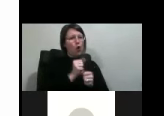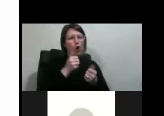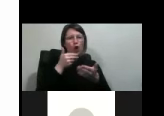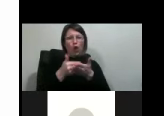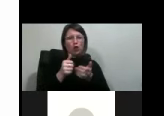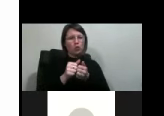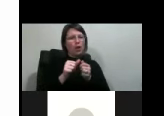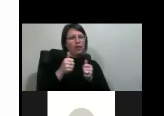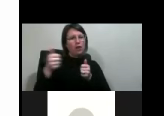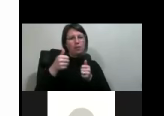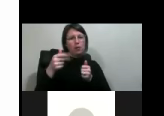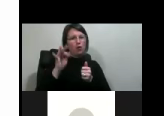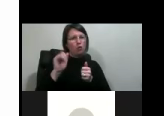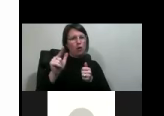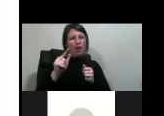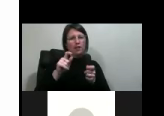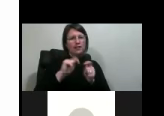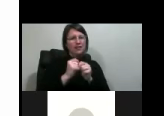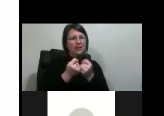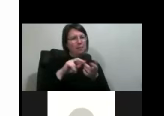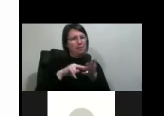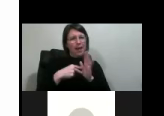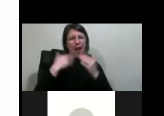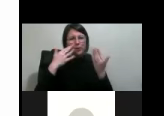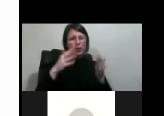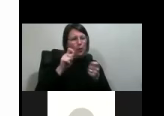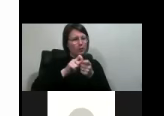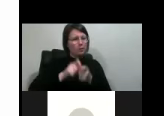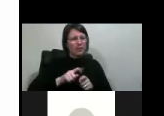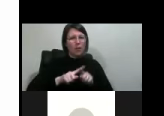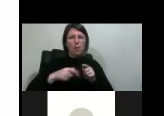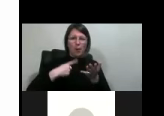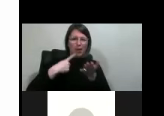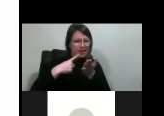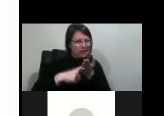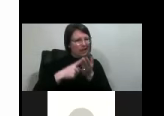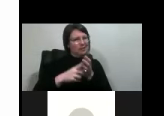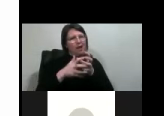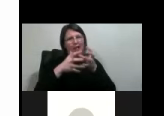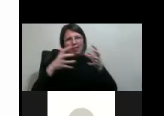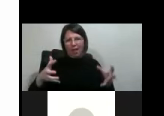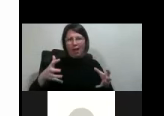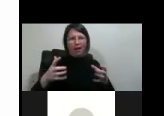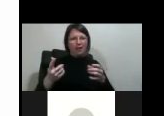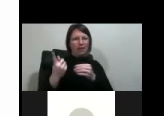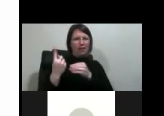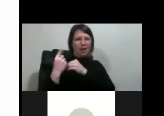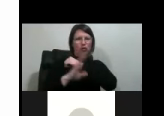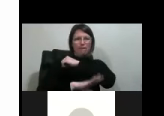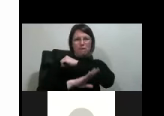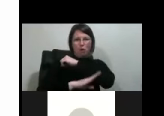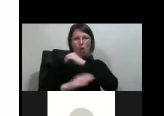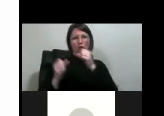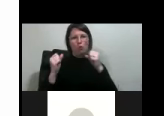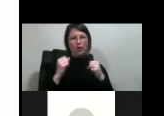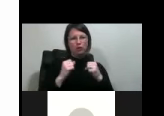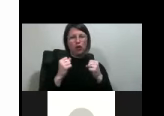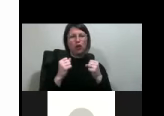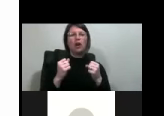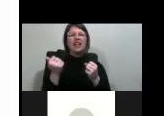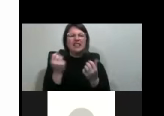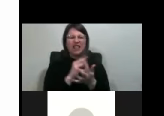team, so I don't know the specifics, but I do know we talked extensively about this last fall and winter, and it comes down to a number of